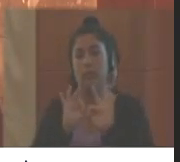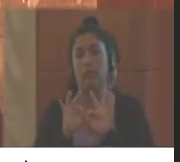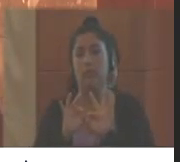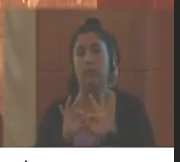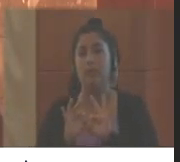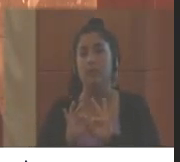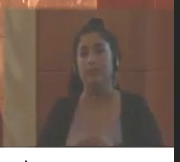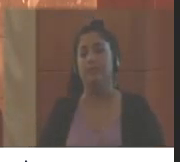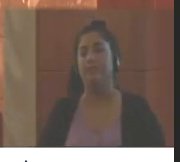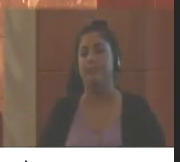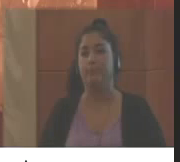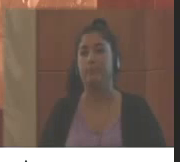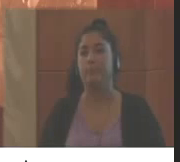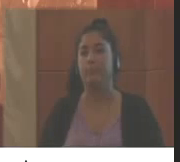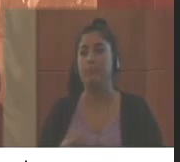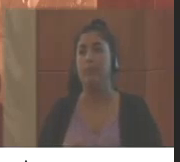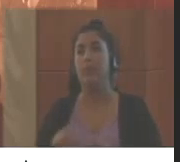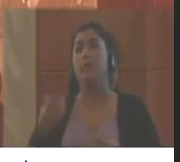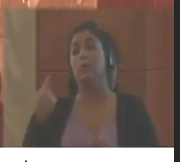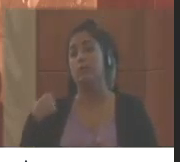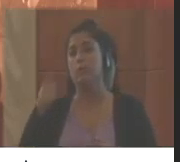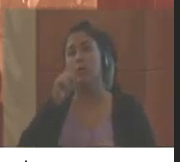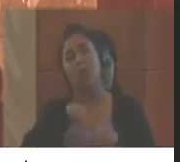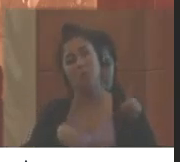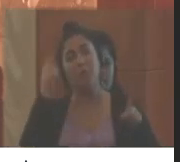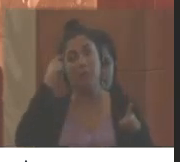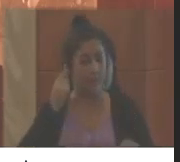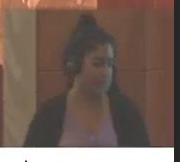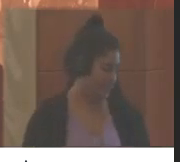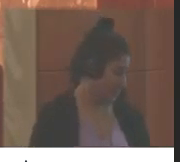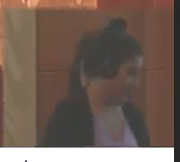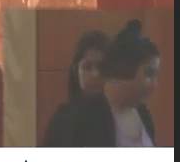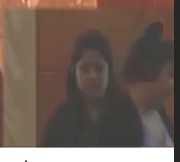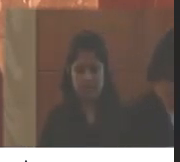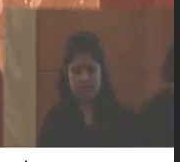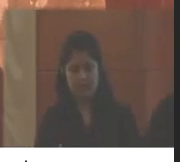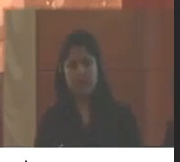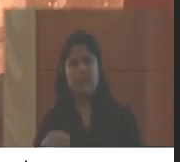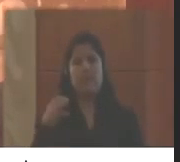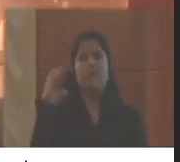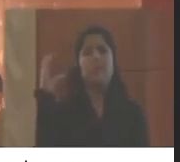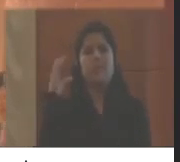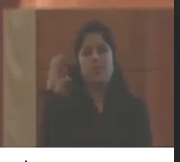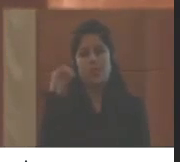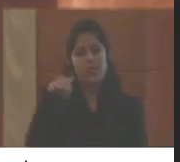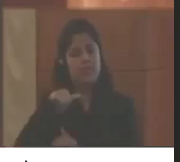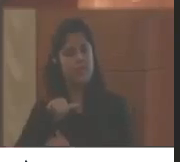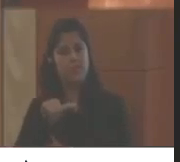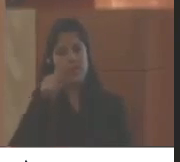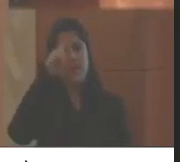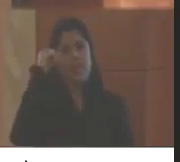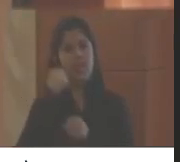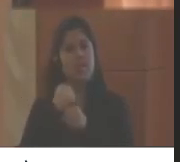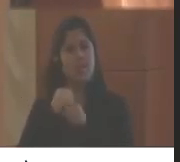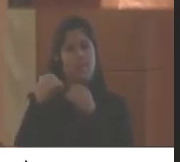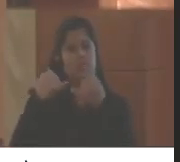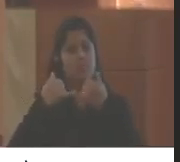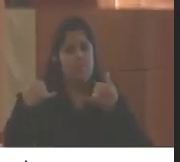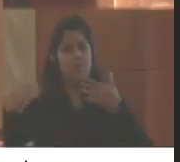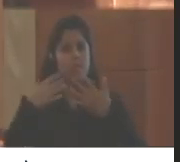to be approached and be enshrined into a law that will adopt a holistic policy based on three fundamental elements.